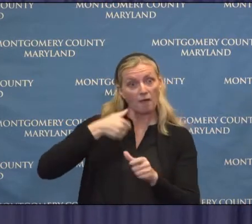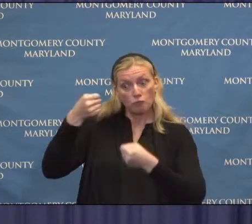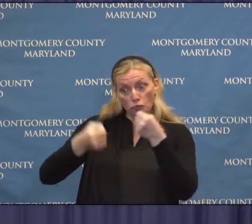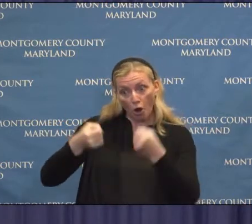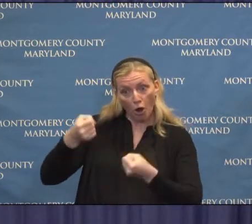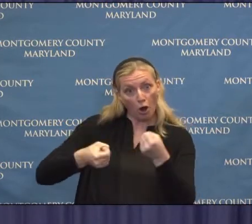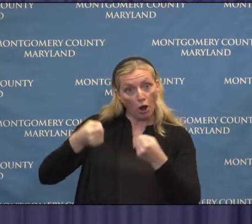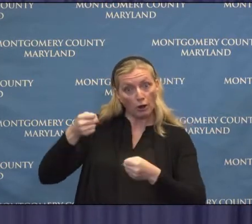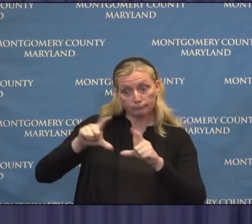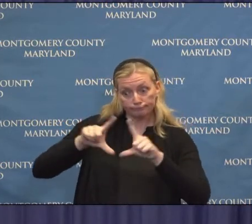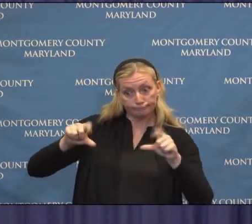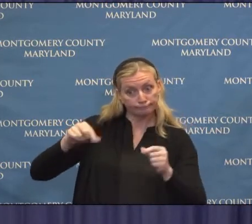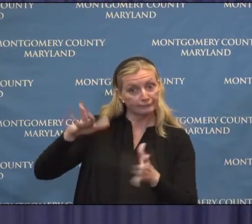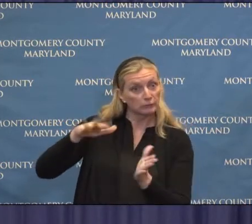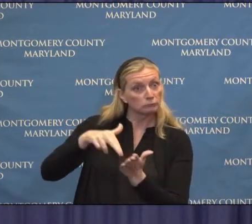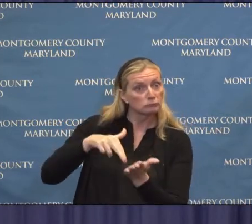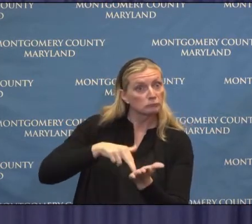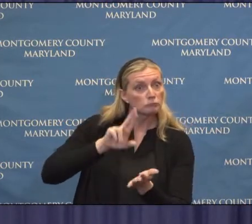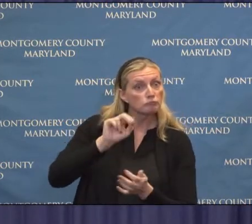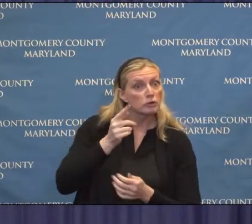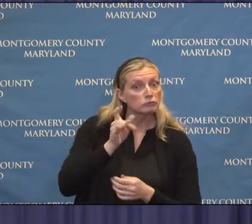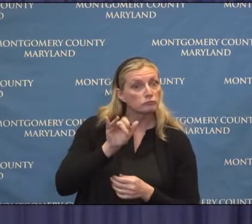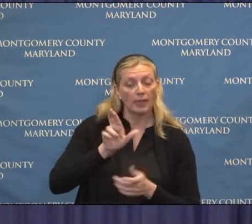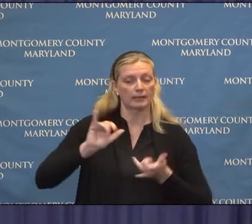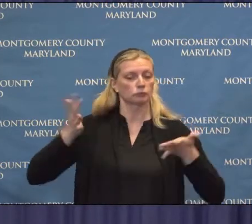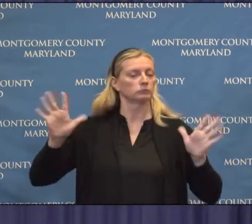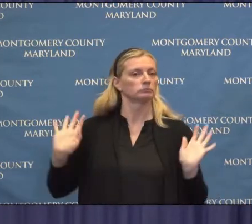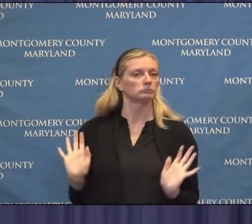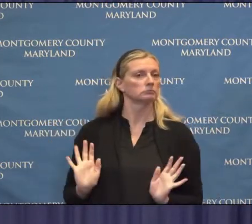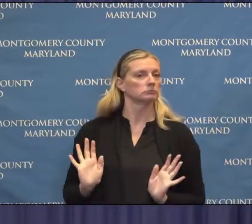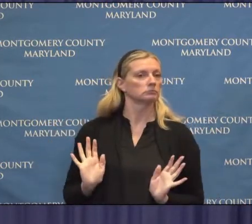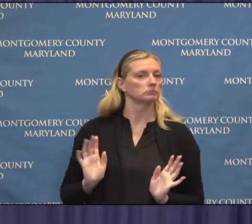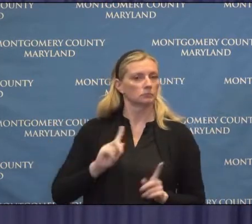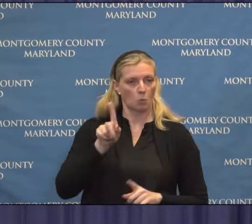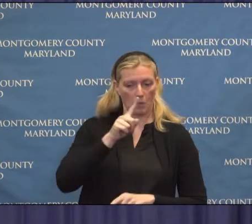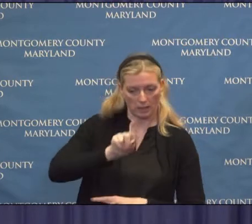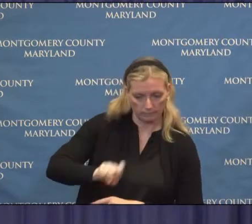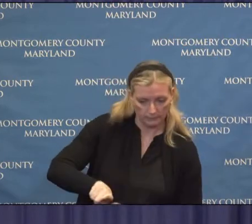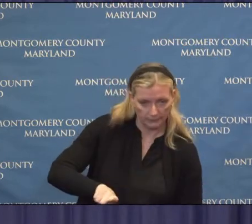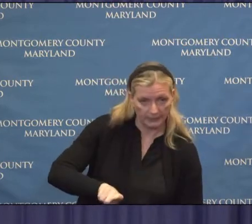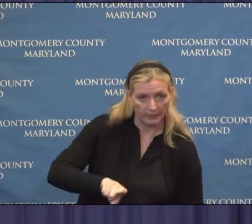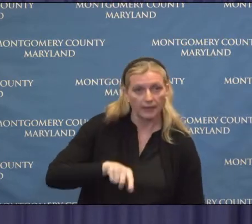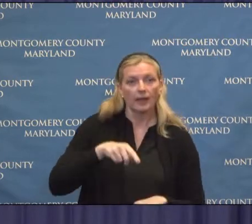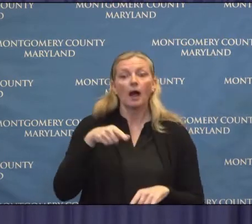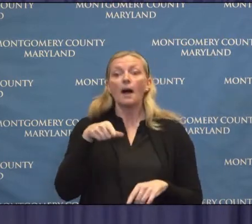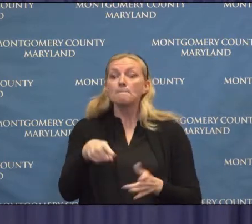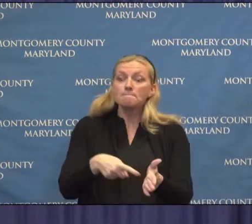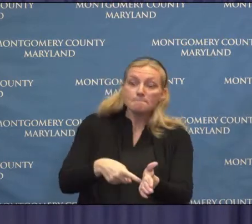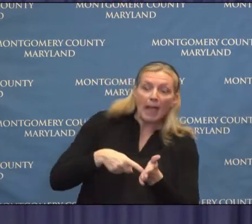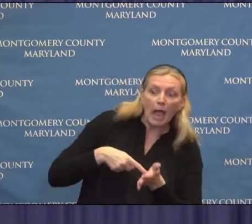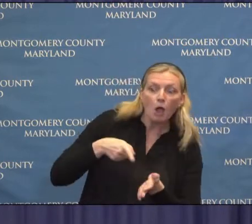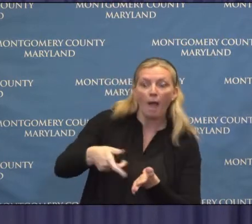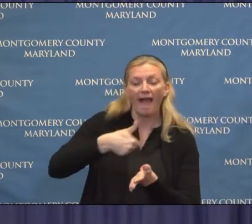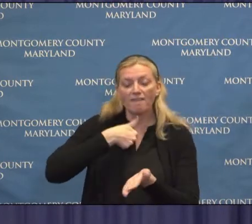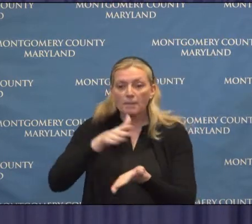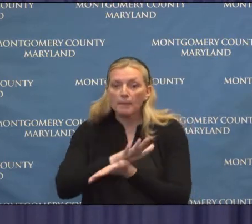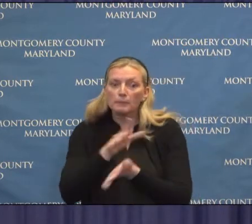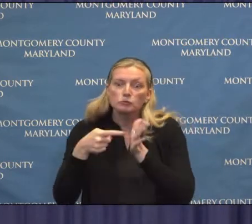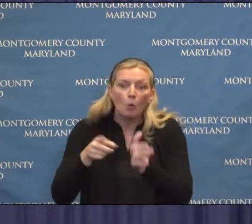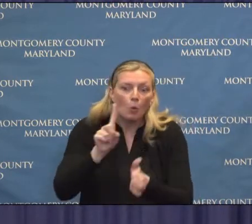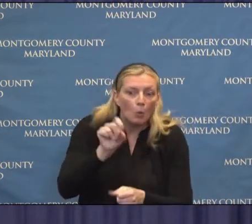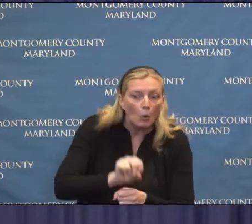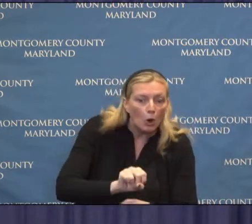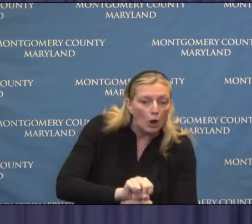to carry paperwork, the answer is no, it's not mandatory. But we do suggest in some